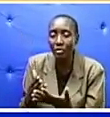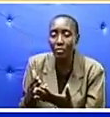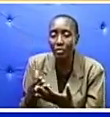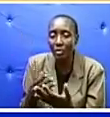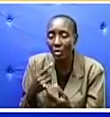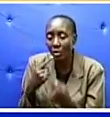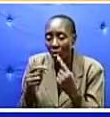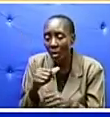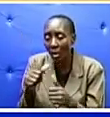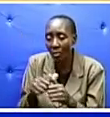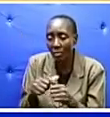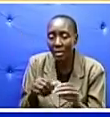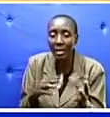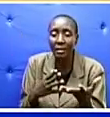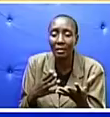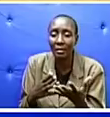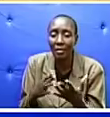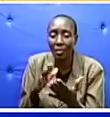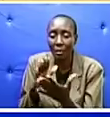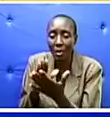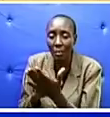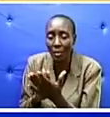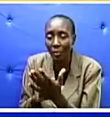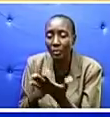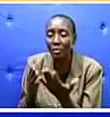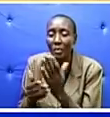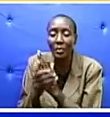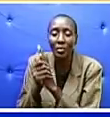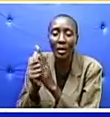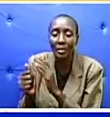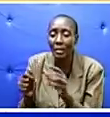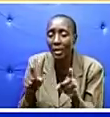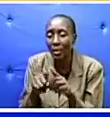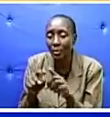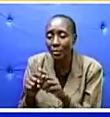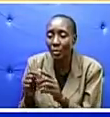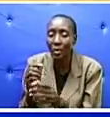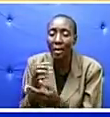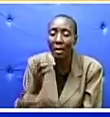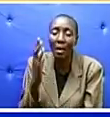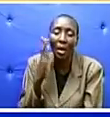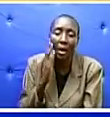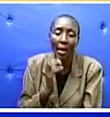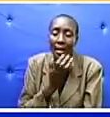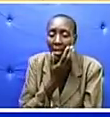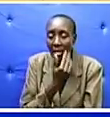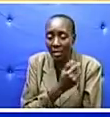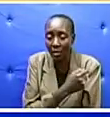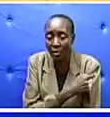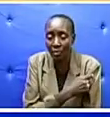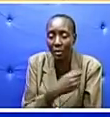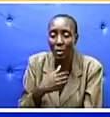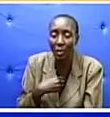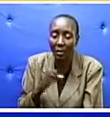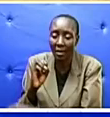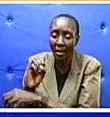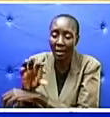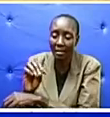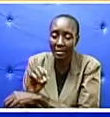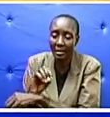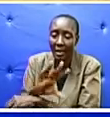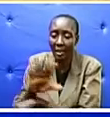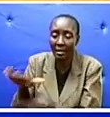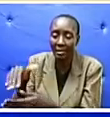to a psychologist or a counselor. Another thing in KNH, there's a counseling center where they are dealing